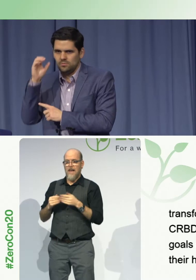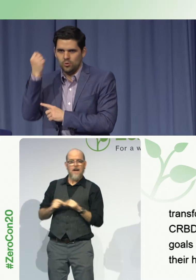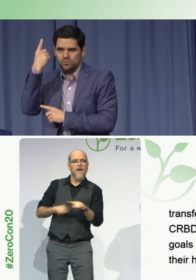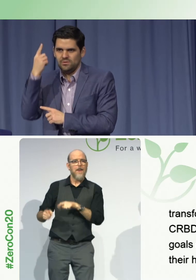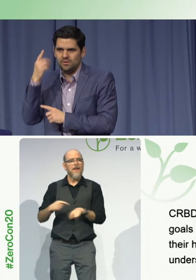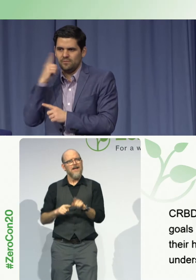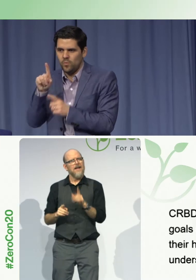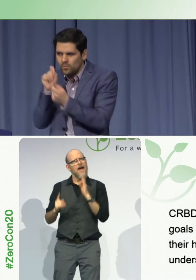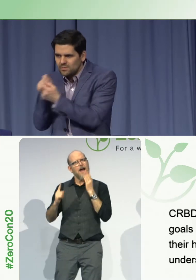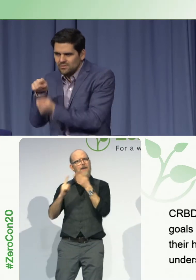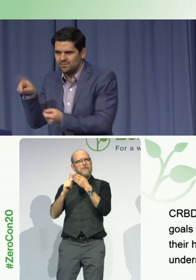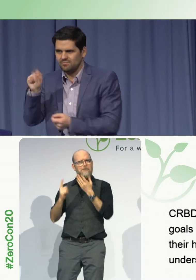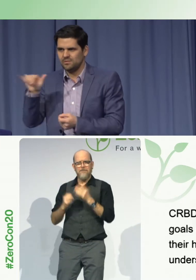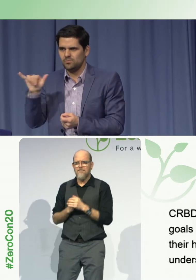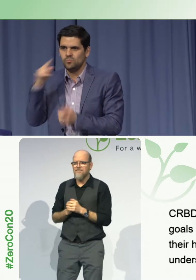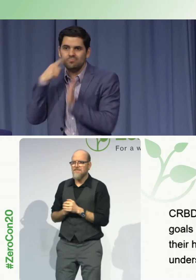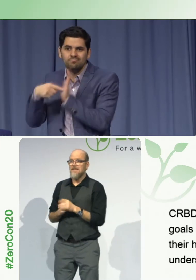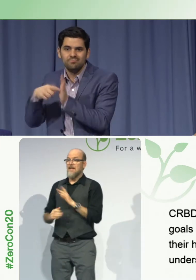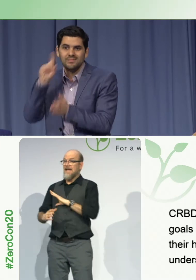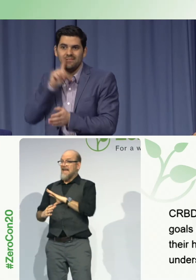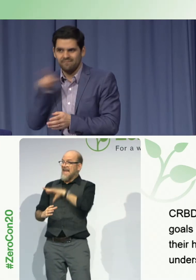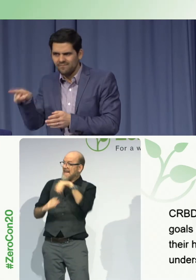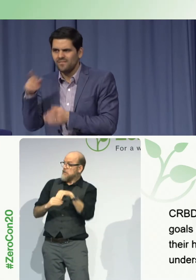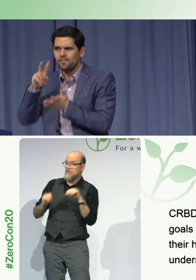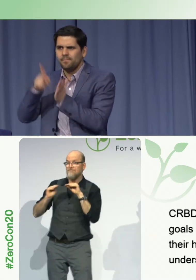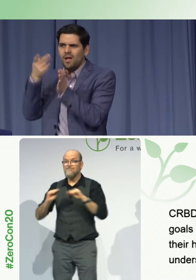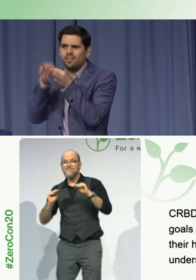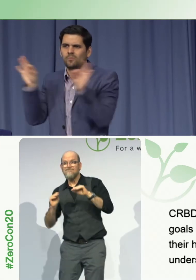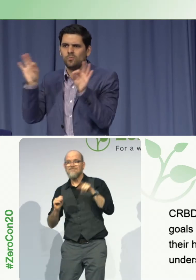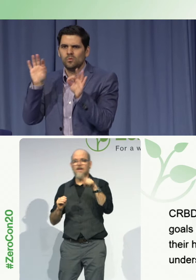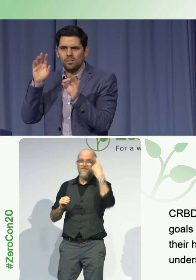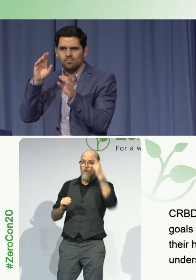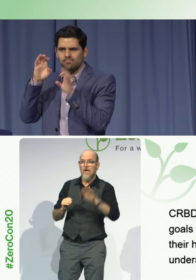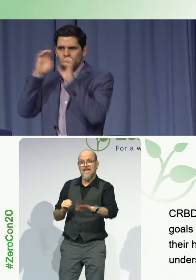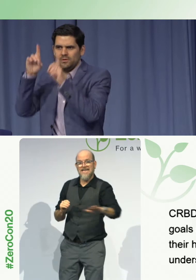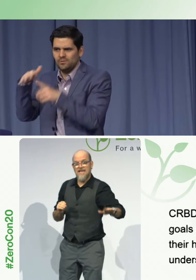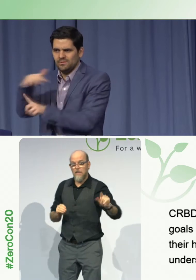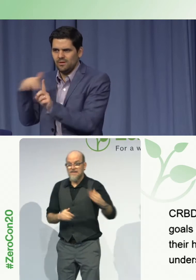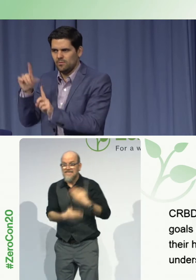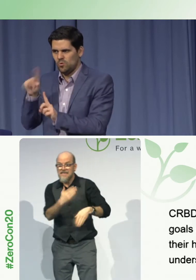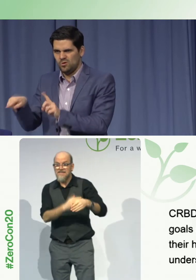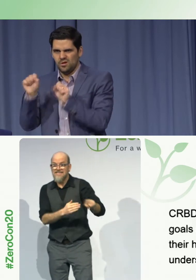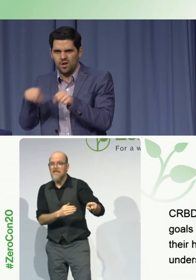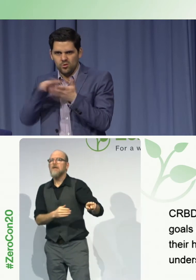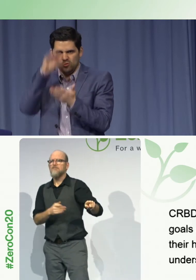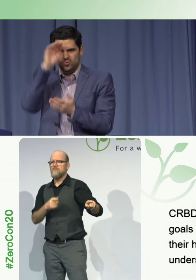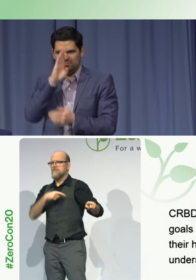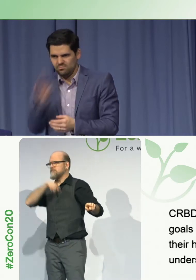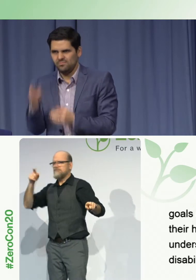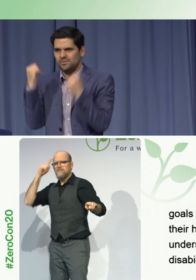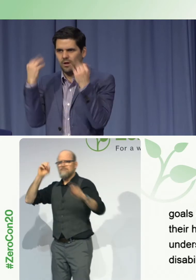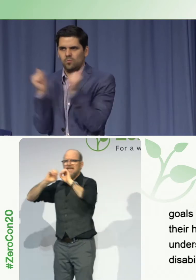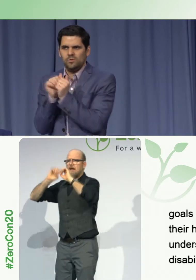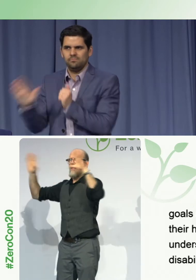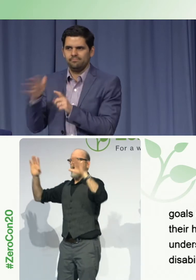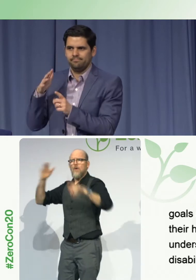inclusive education means for children with disabilities, especially the nuances, and that particularly